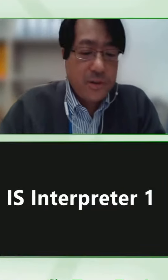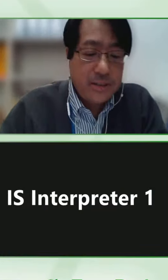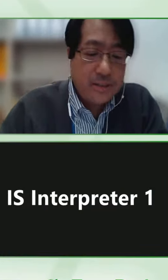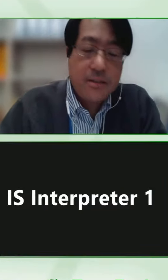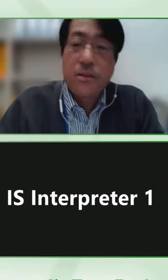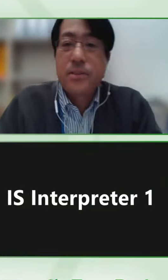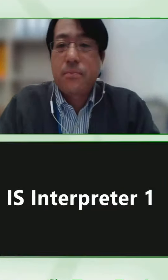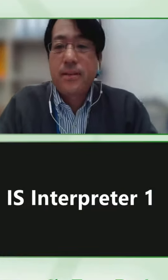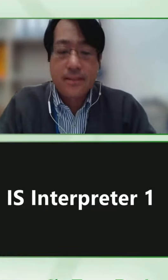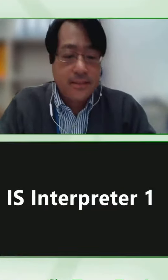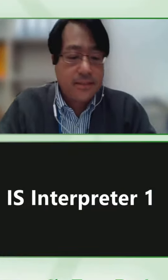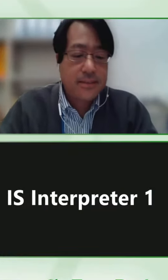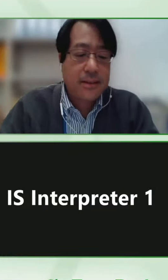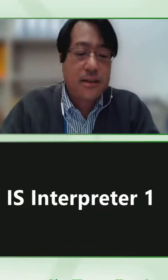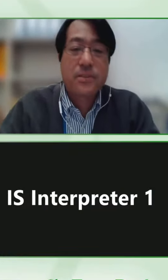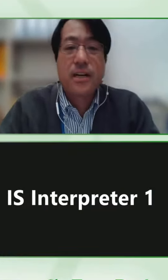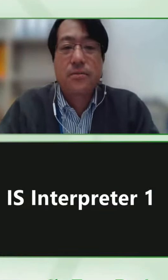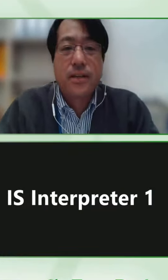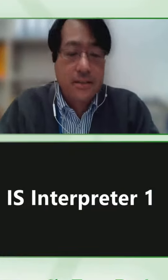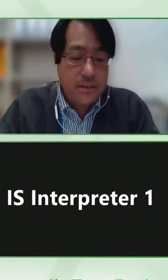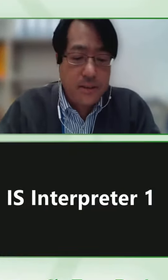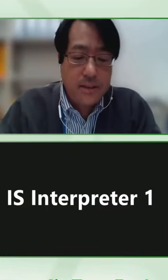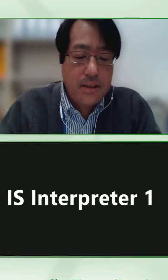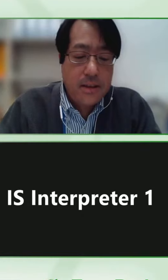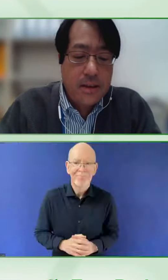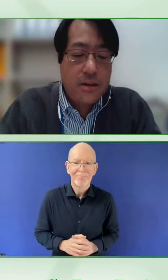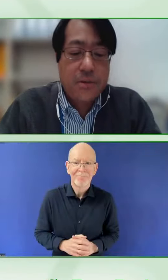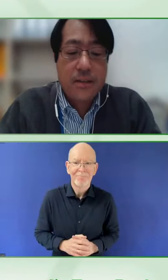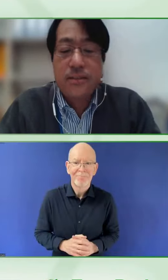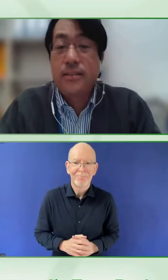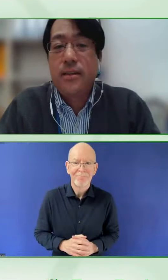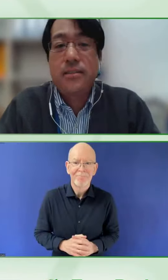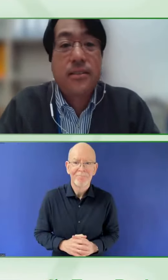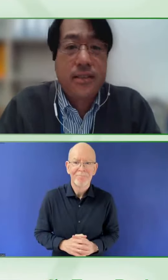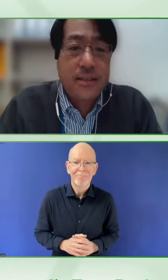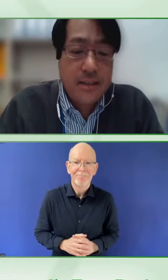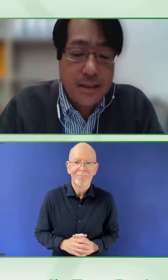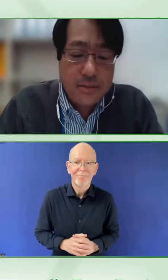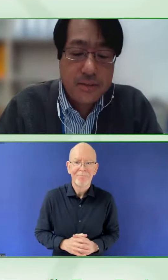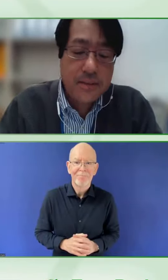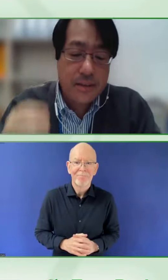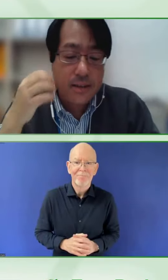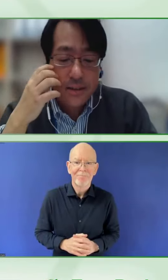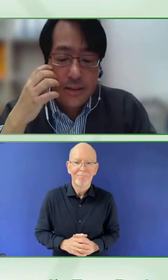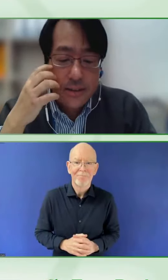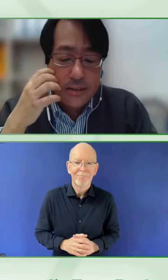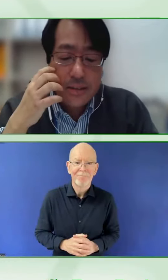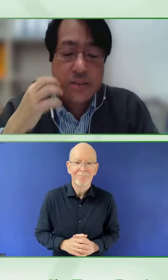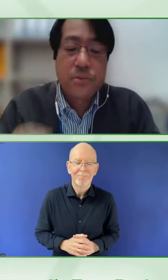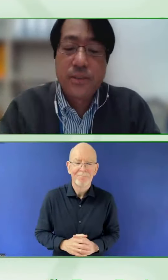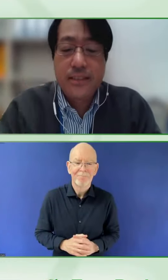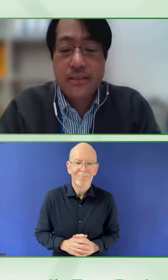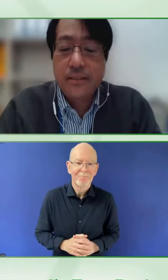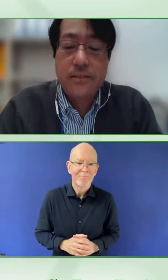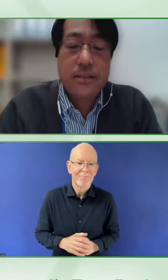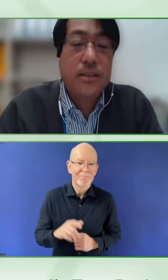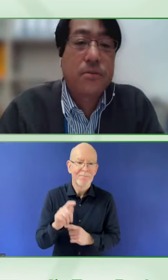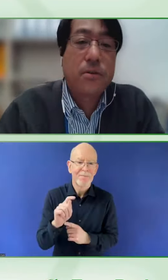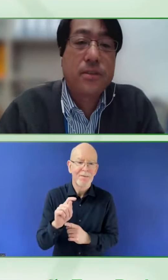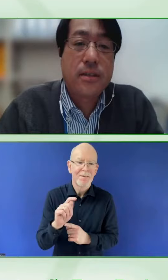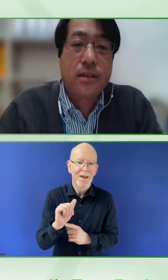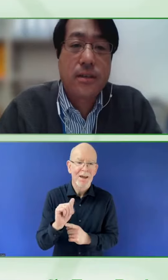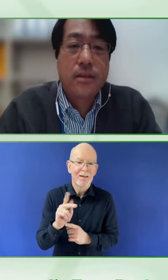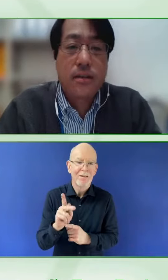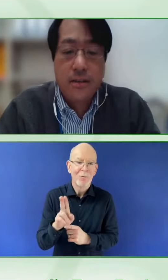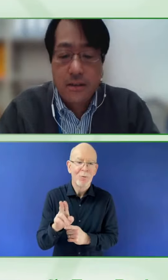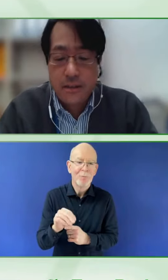Hi, good morning from Japan. I'm Takumu Hattori of Assistive Design Lab, the top winning team